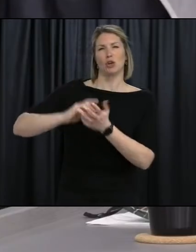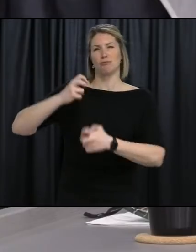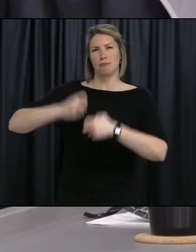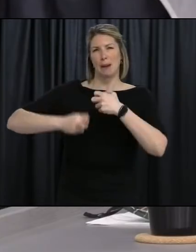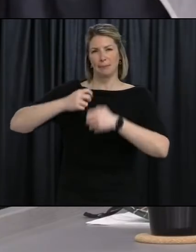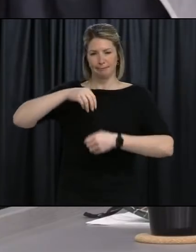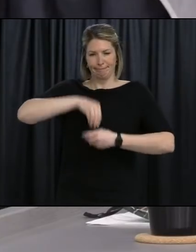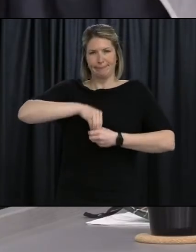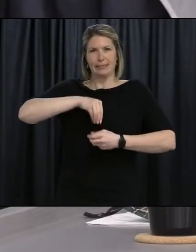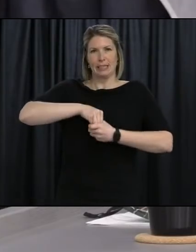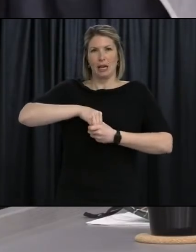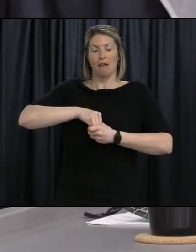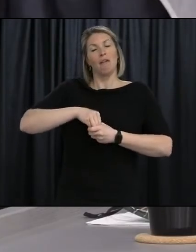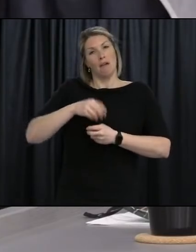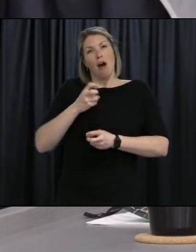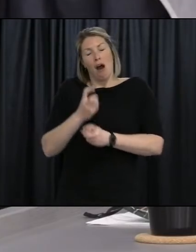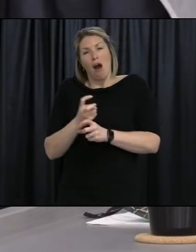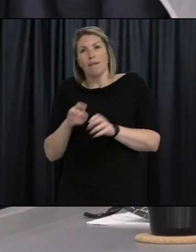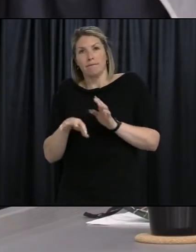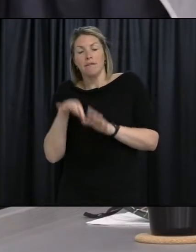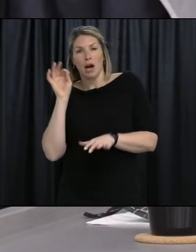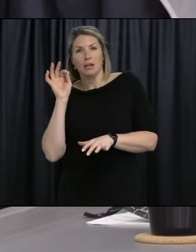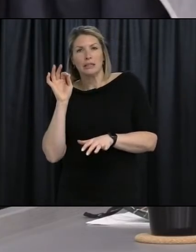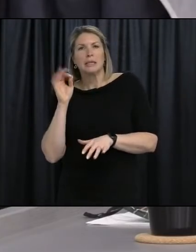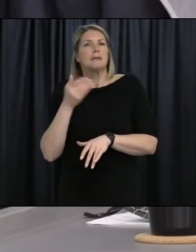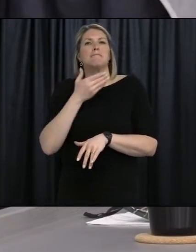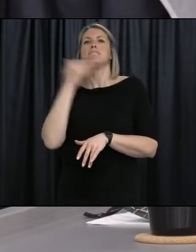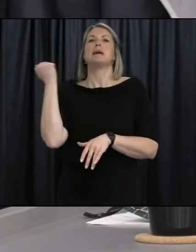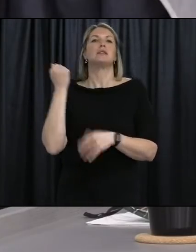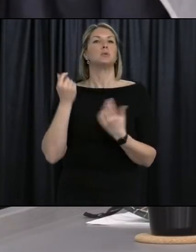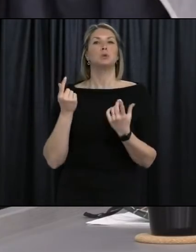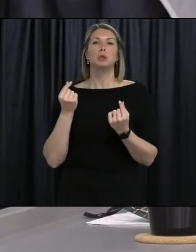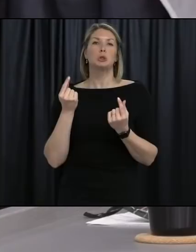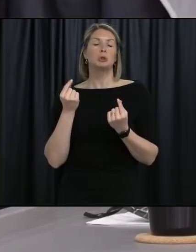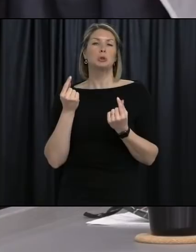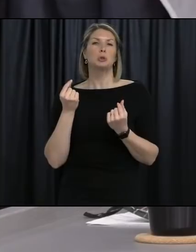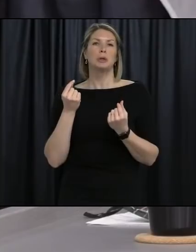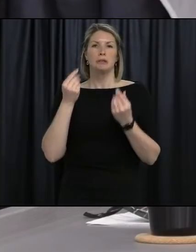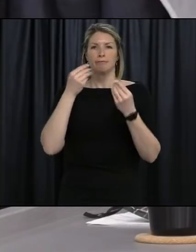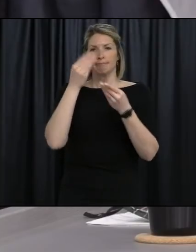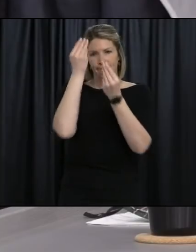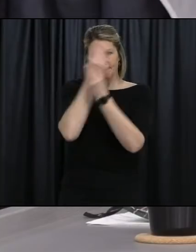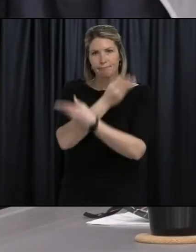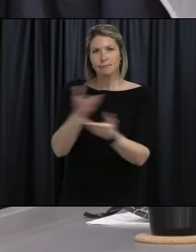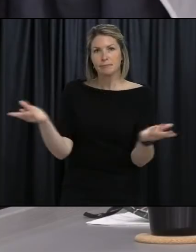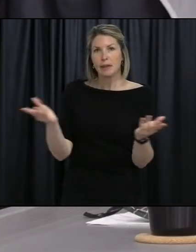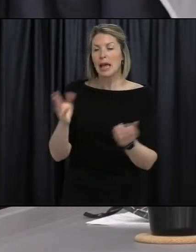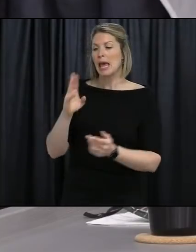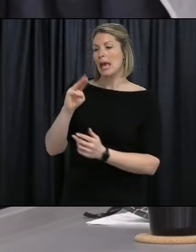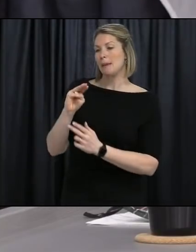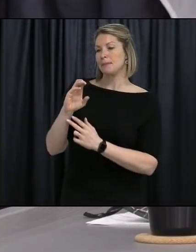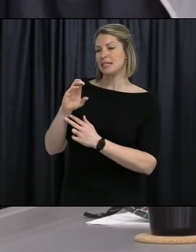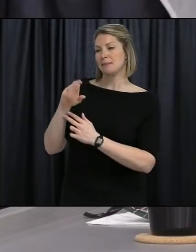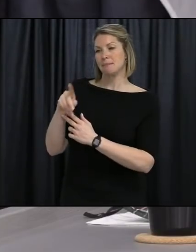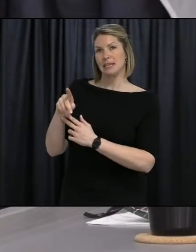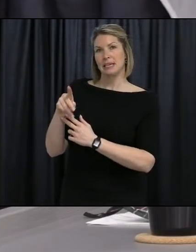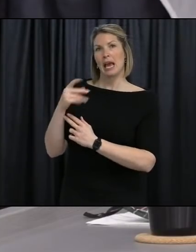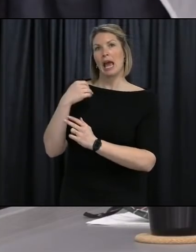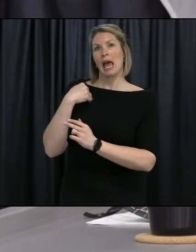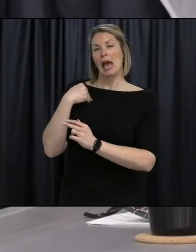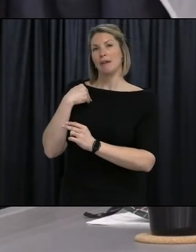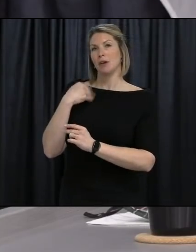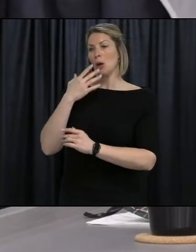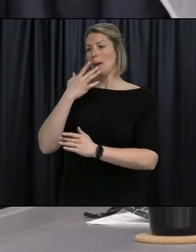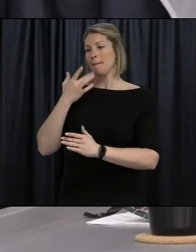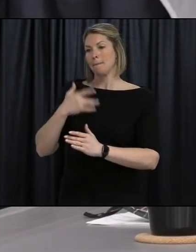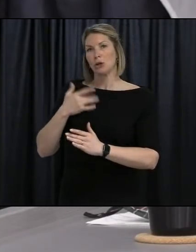call, there are means to identify them. Your MCP number, for example, is hard-coded with your date of birth, so age can